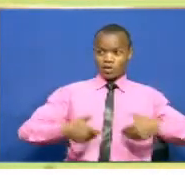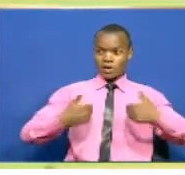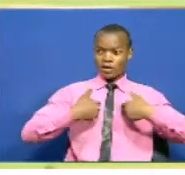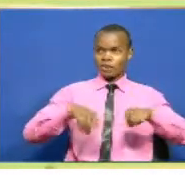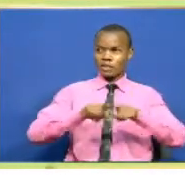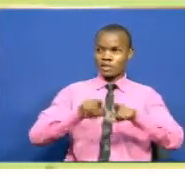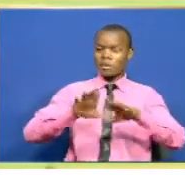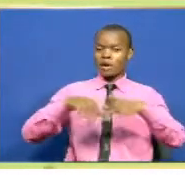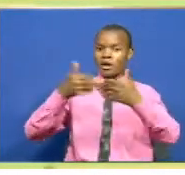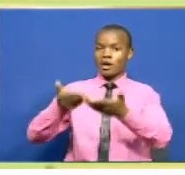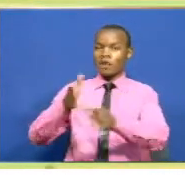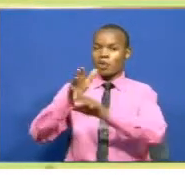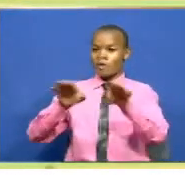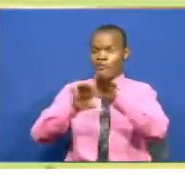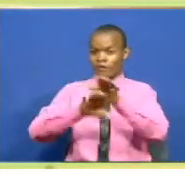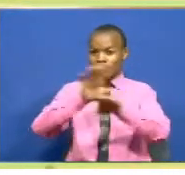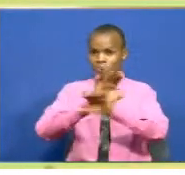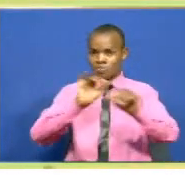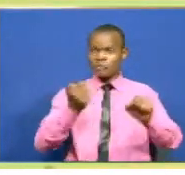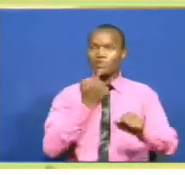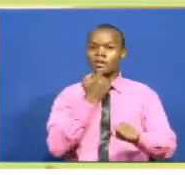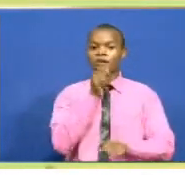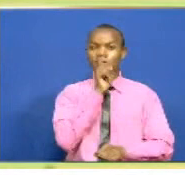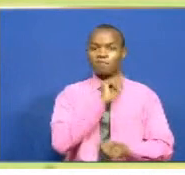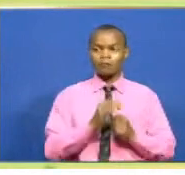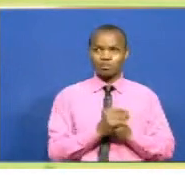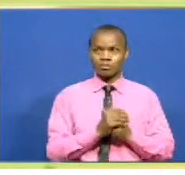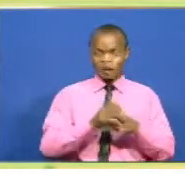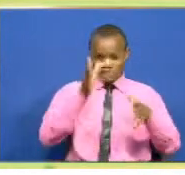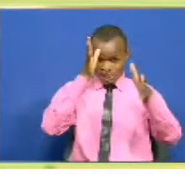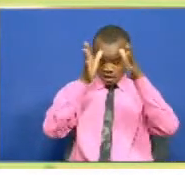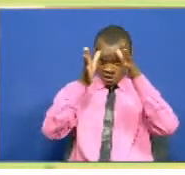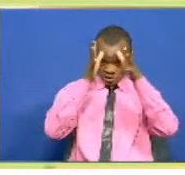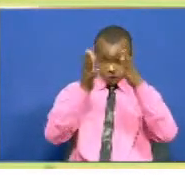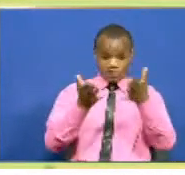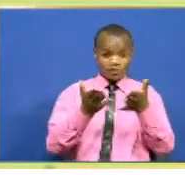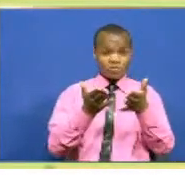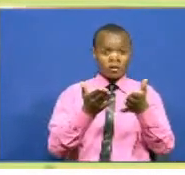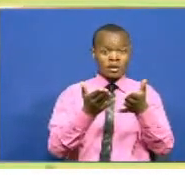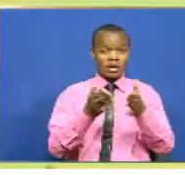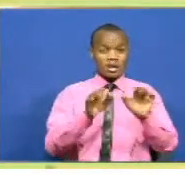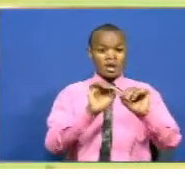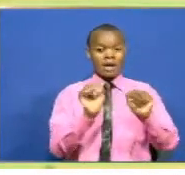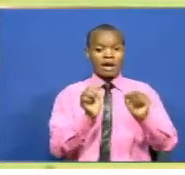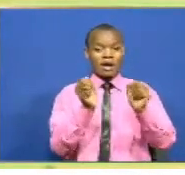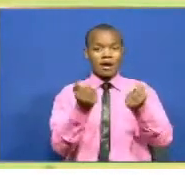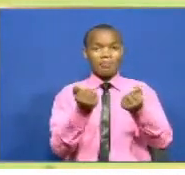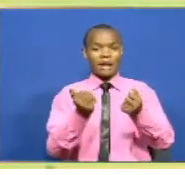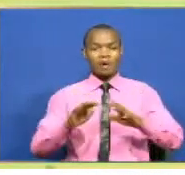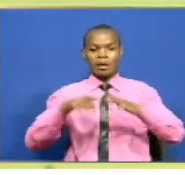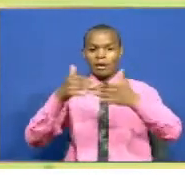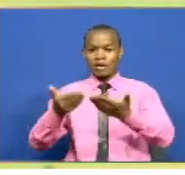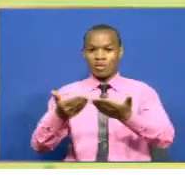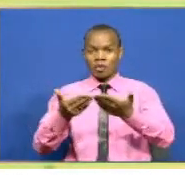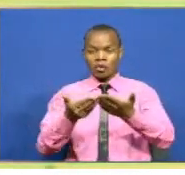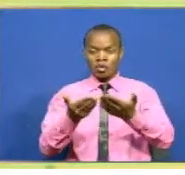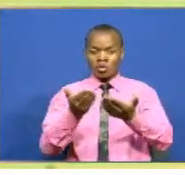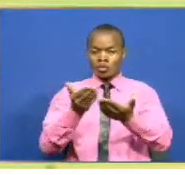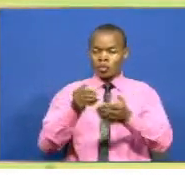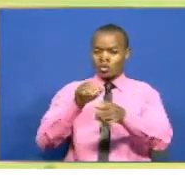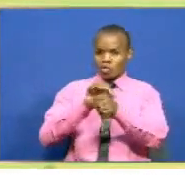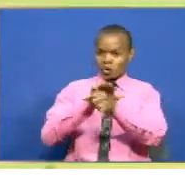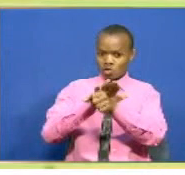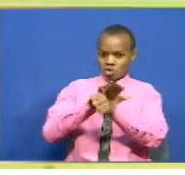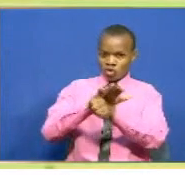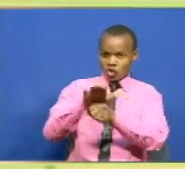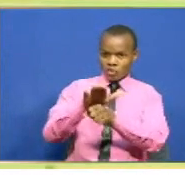mentioned, innovation comes from some of the problems and challenges that we face. Currently, COVID-19 has been